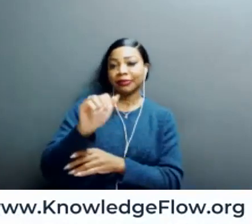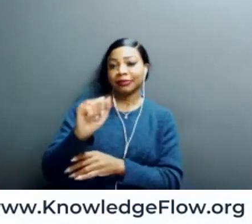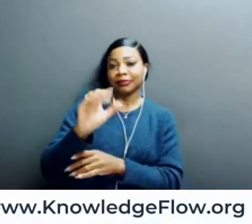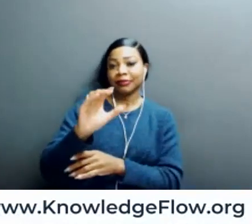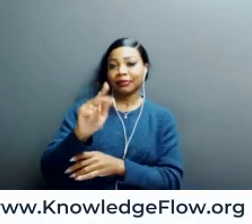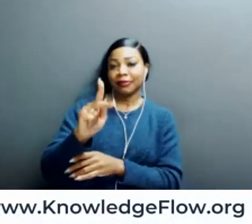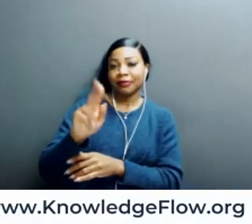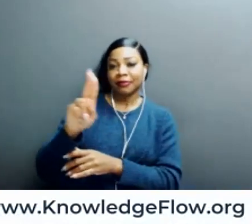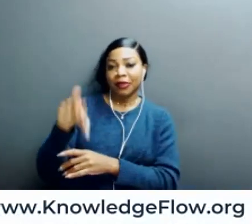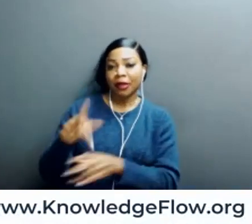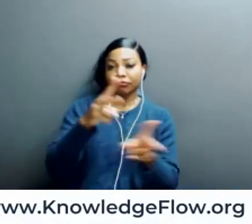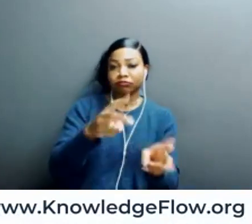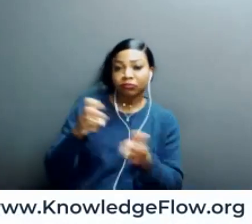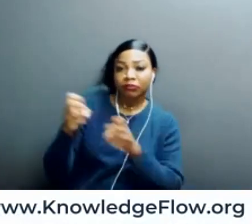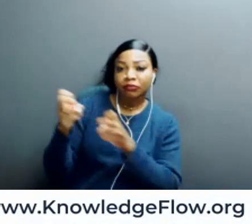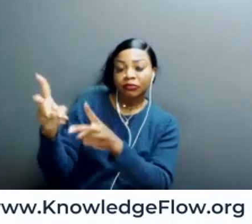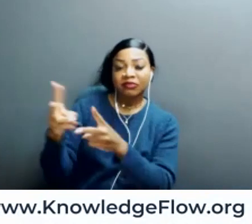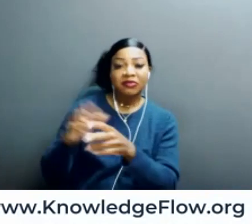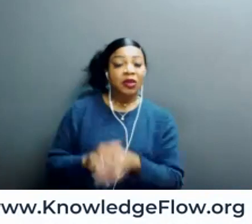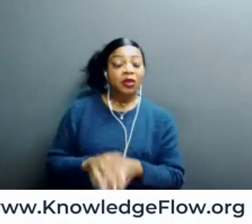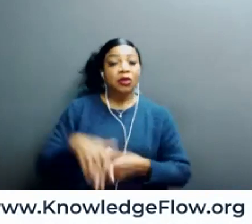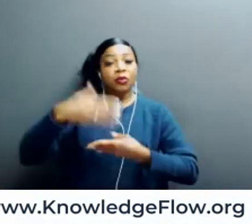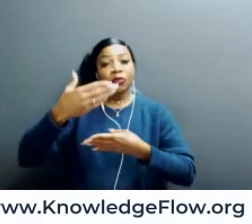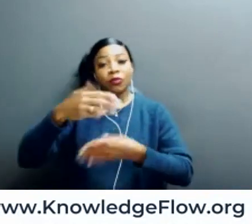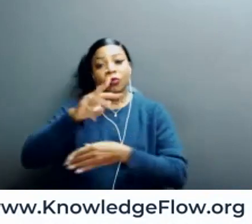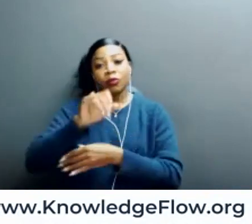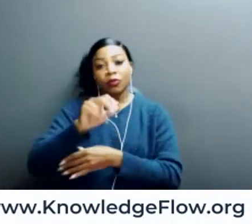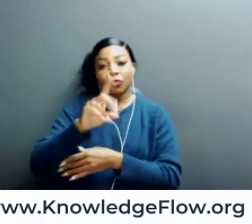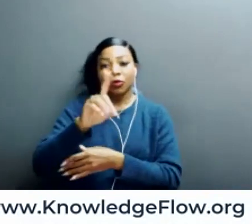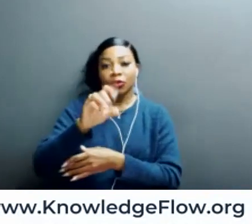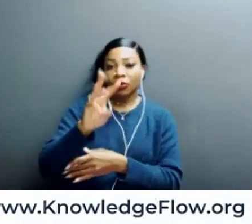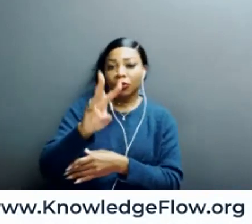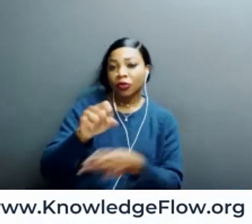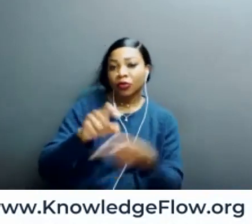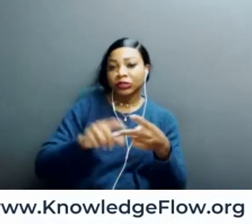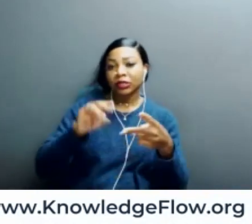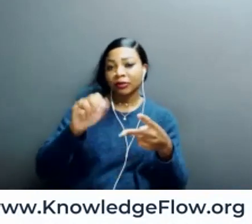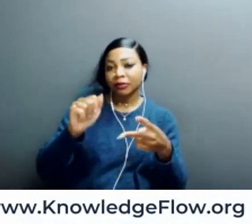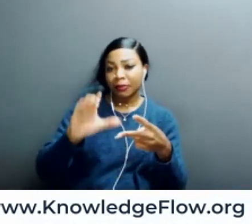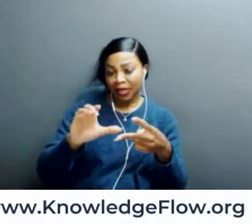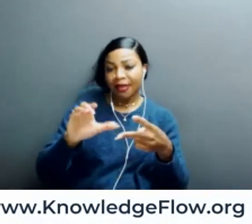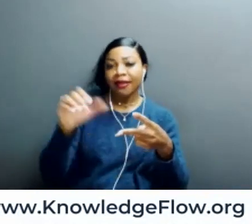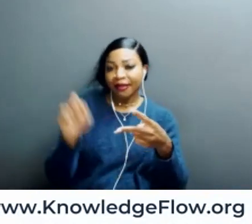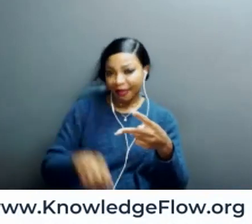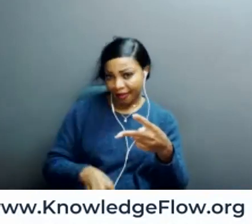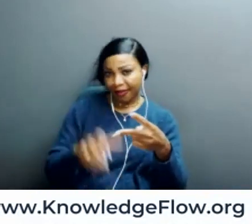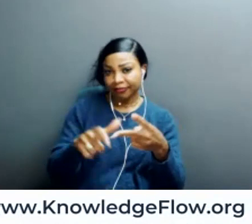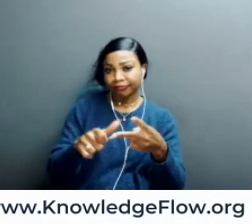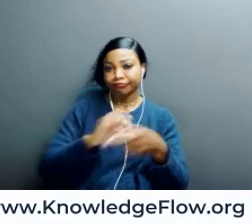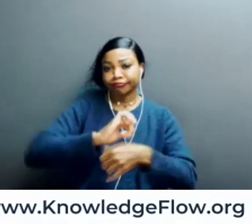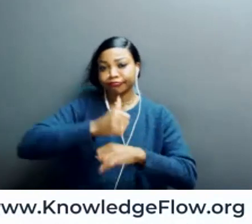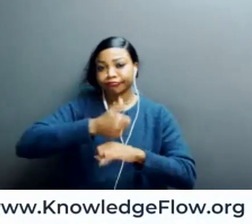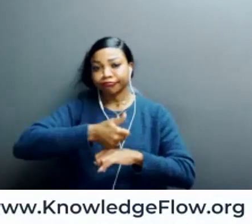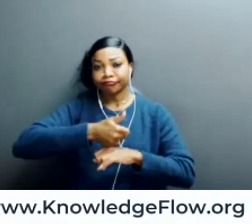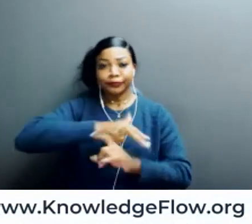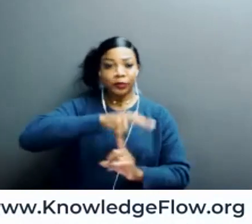app or Mac OS operating systems both have the ability to schedule those backups regularly